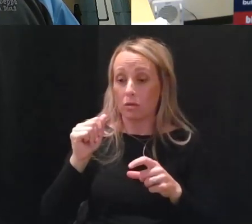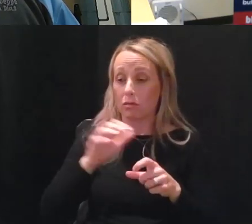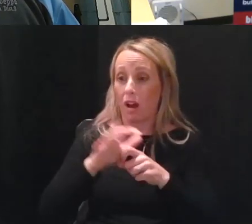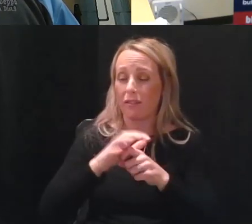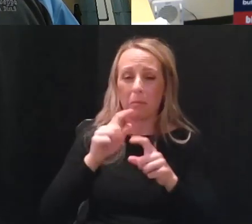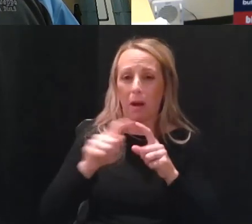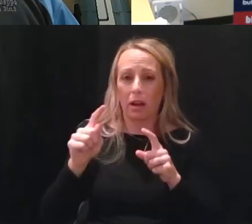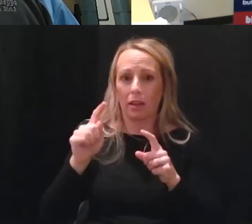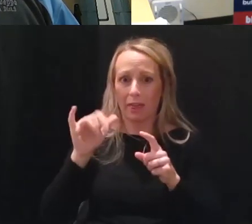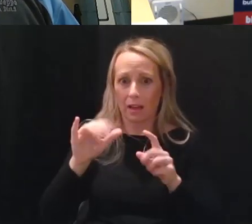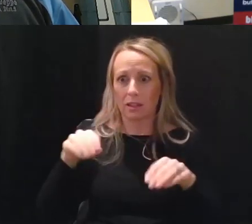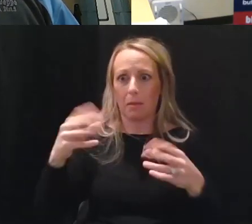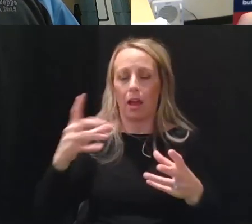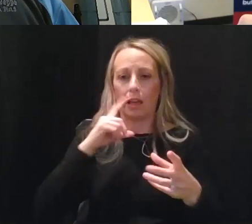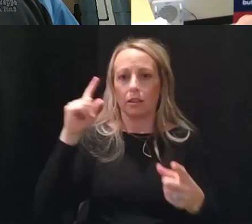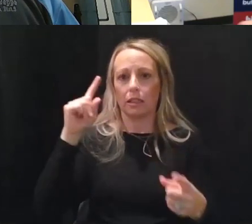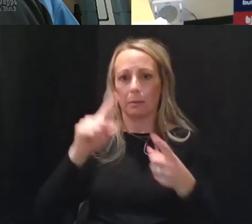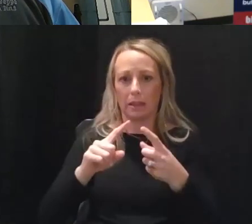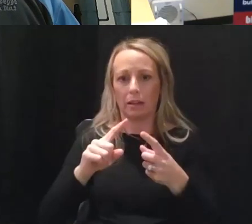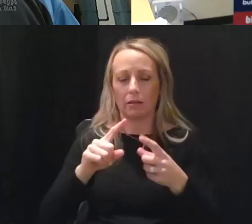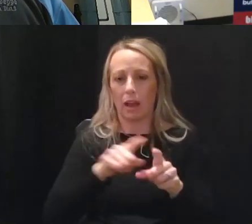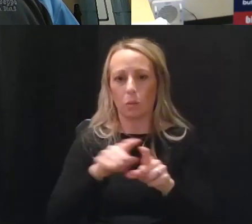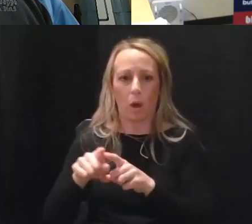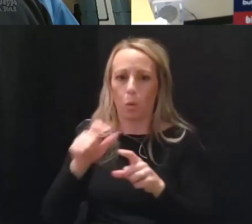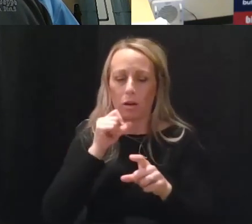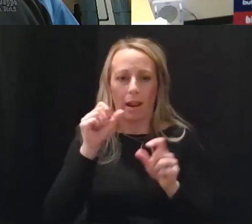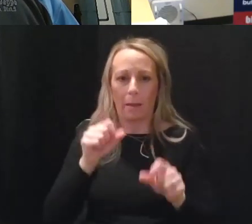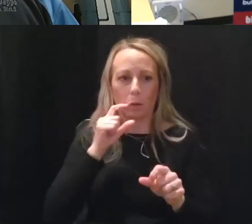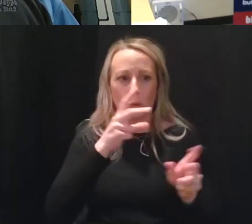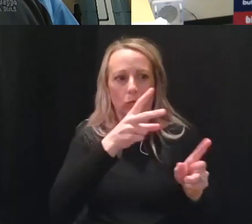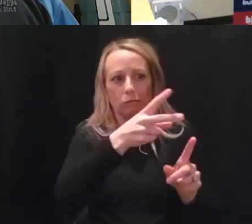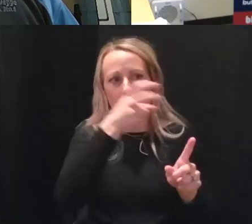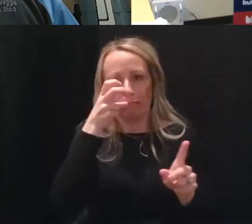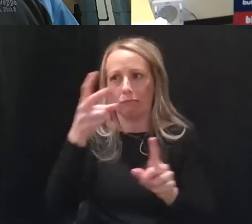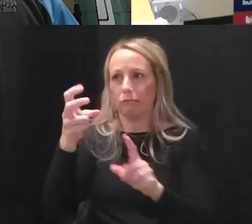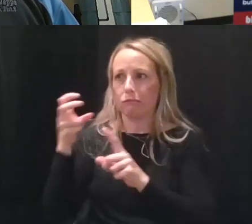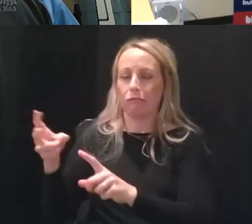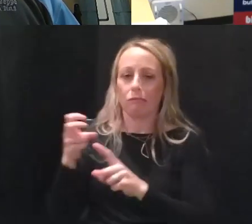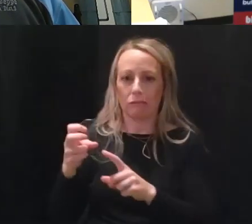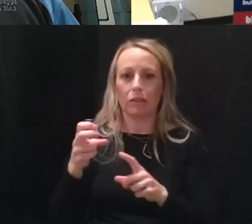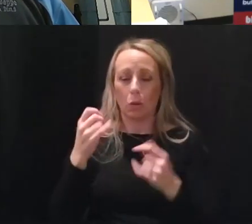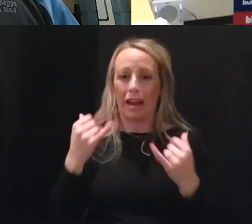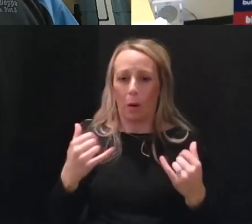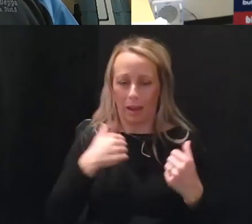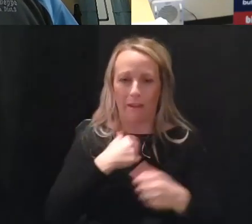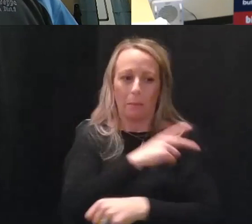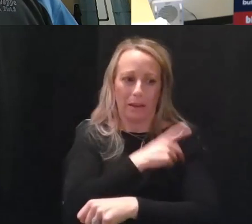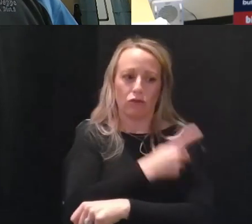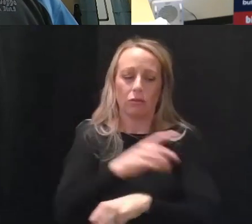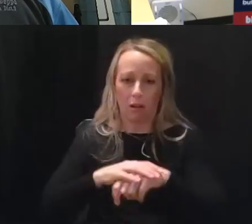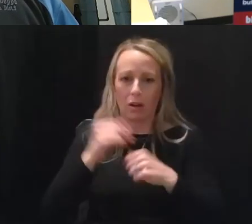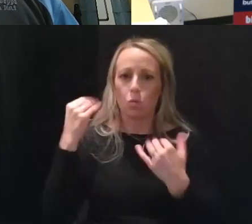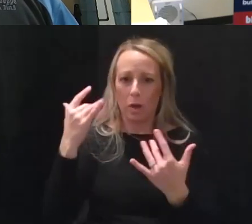to import those from other blood centers. So we are having patients on waiting list for this product. So we want to make sure that